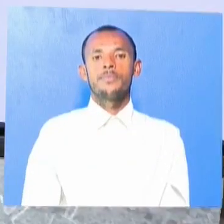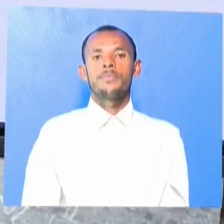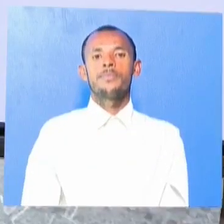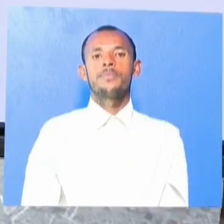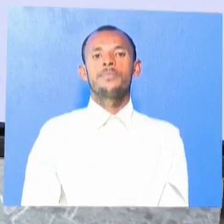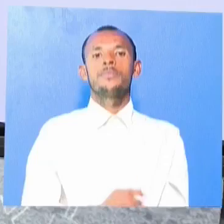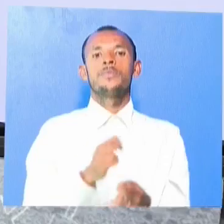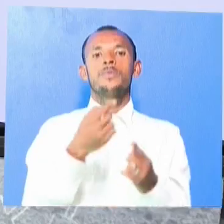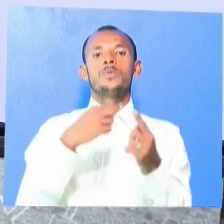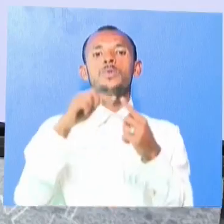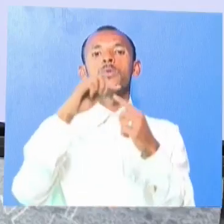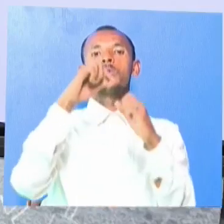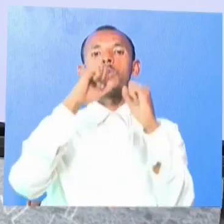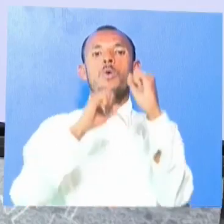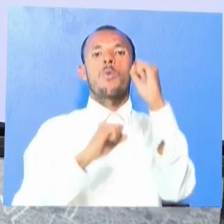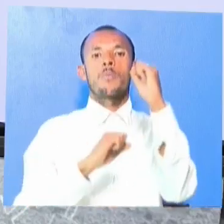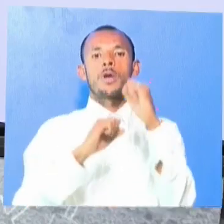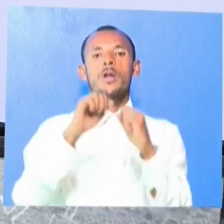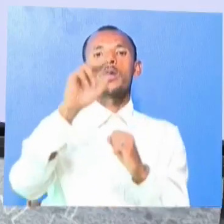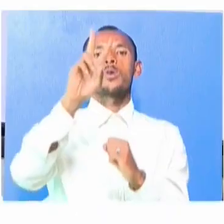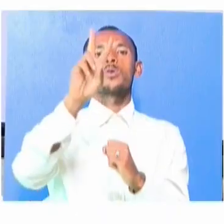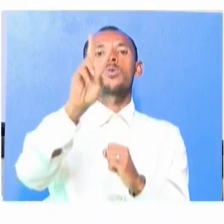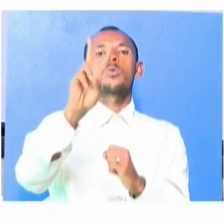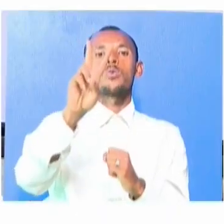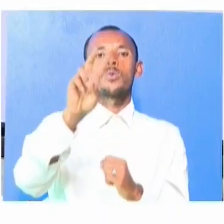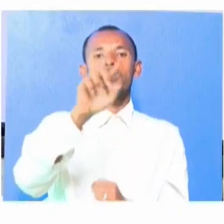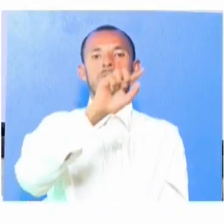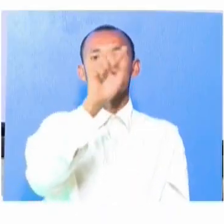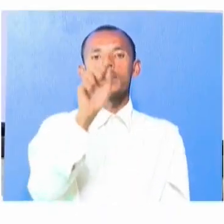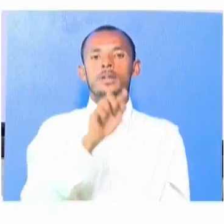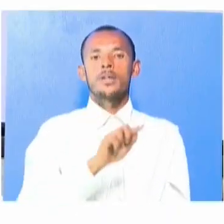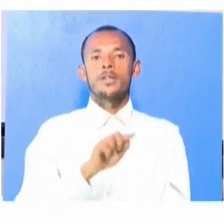To compare two integers,